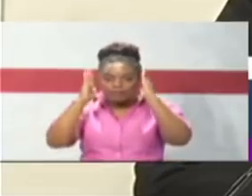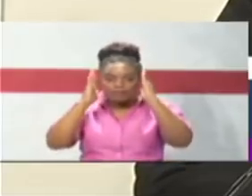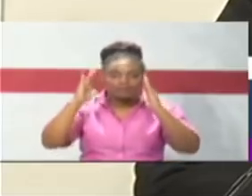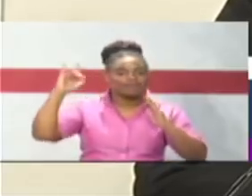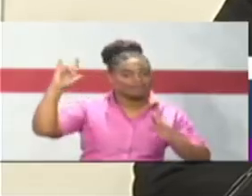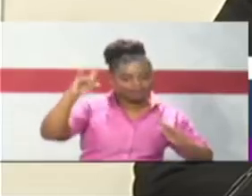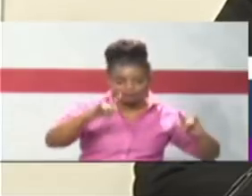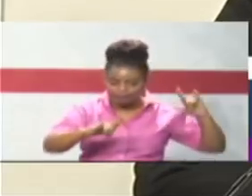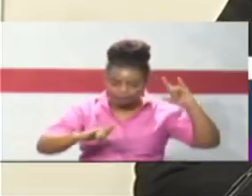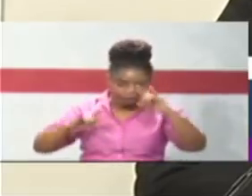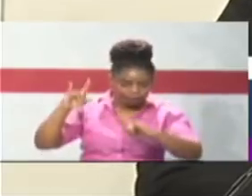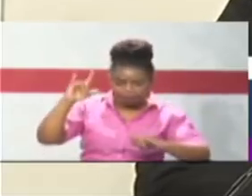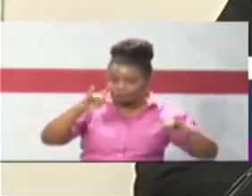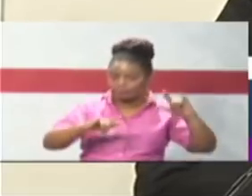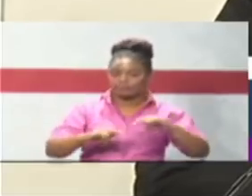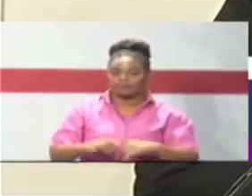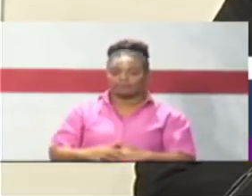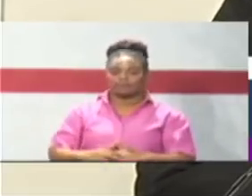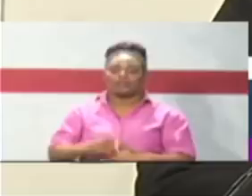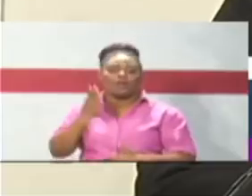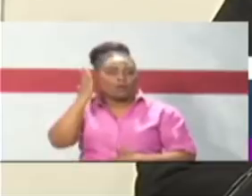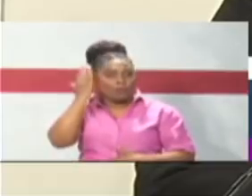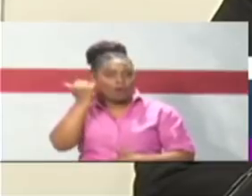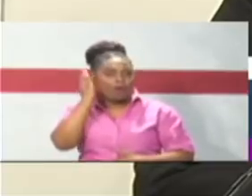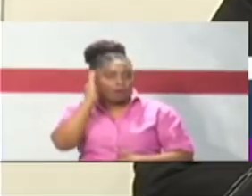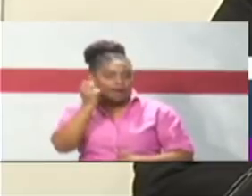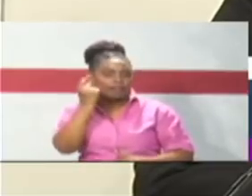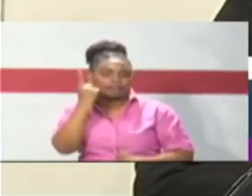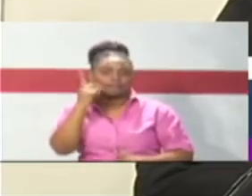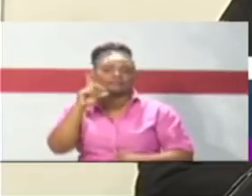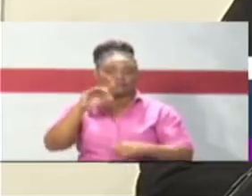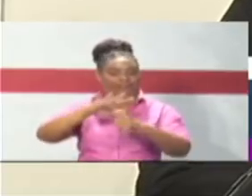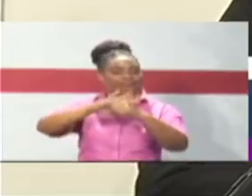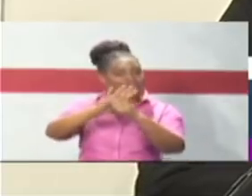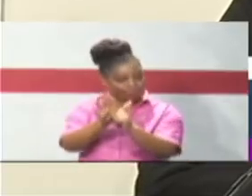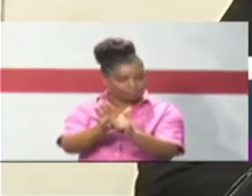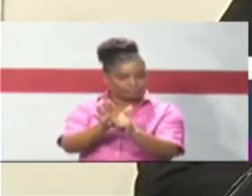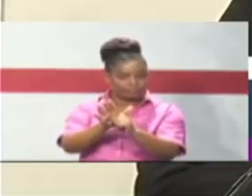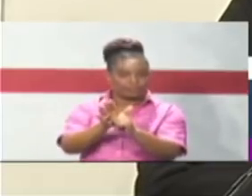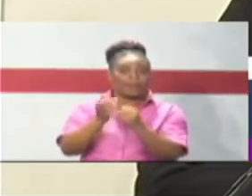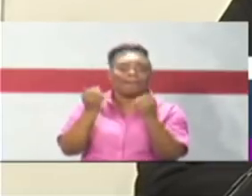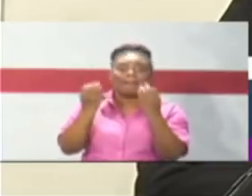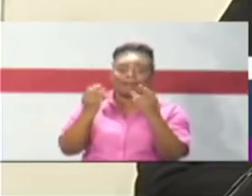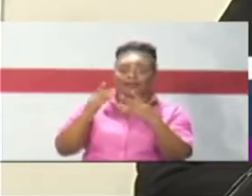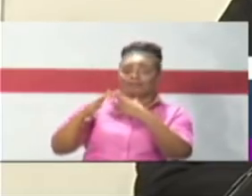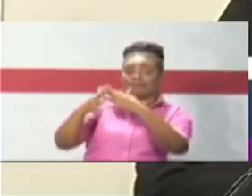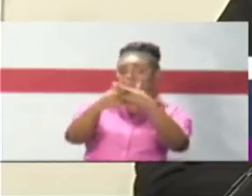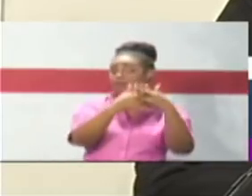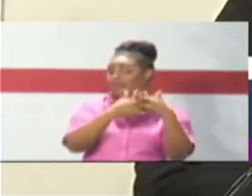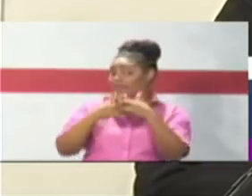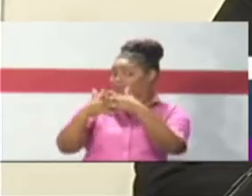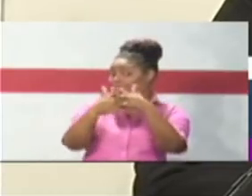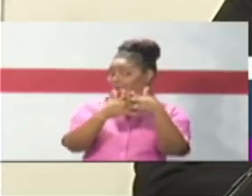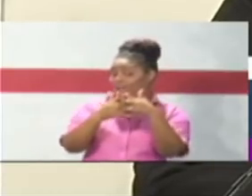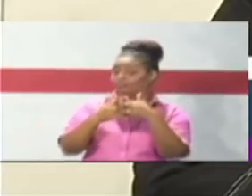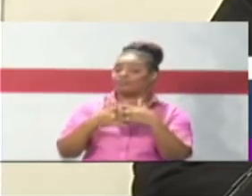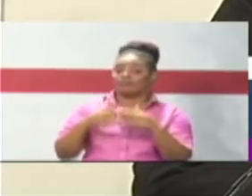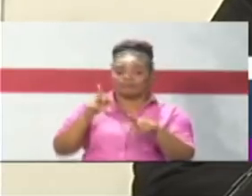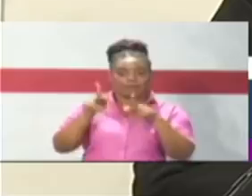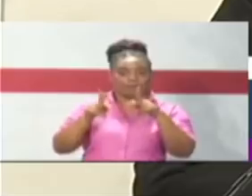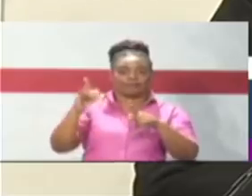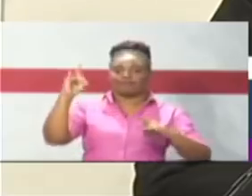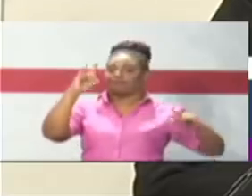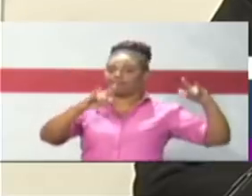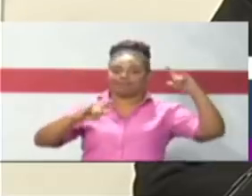because we're fully aware that Delta is the dominant variant in the US, where a lot of our travelers are currently returning